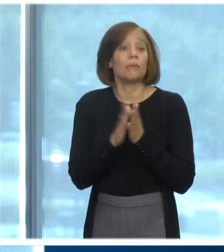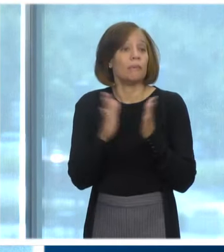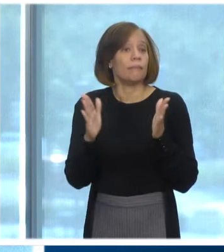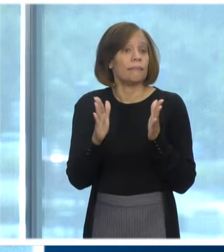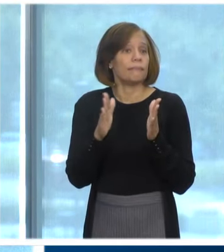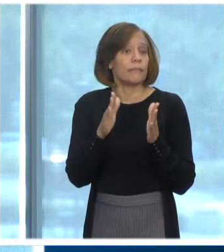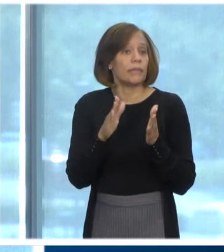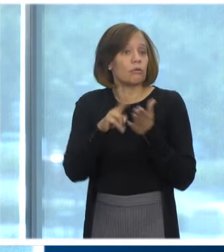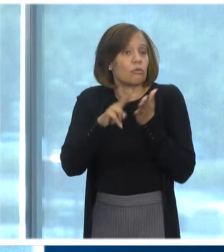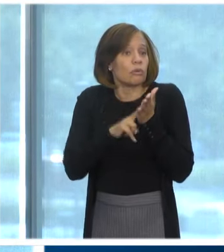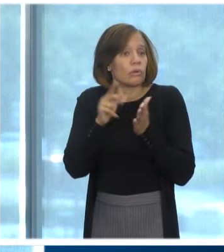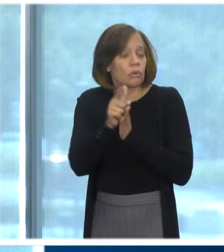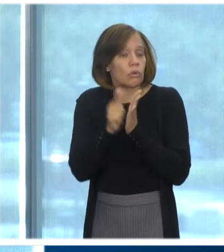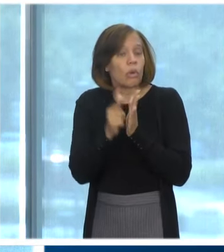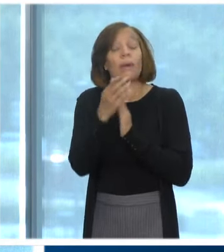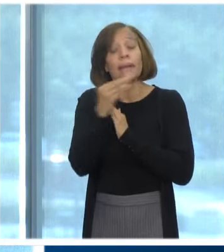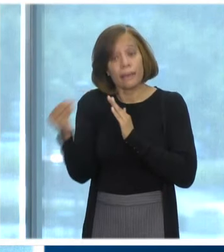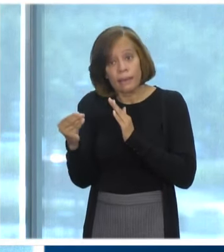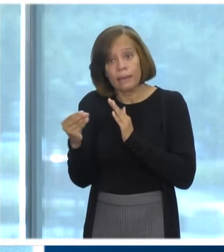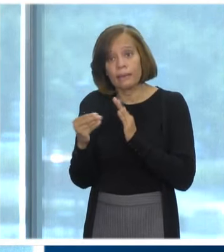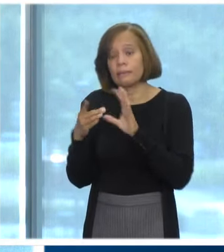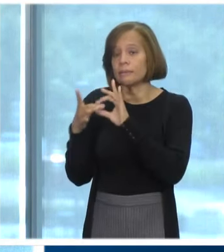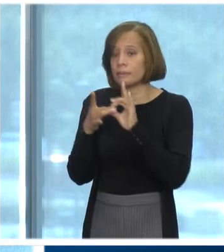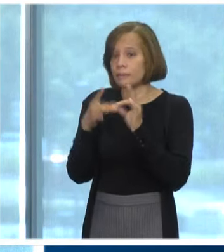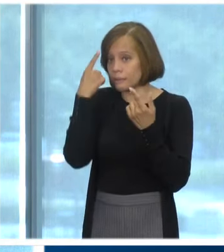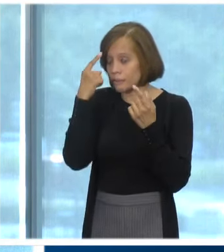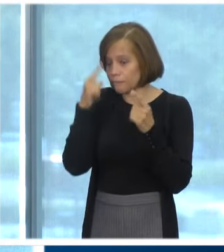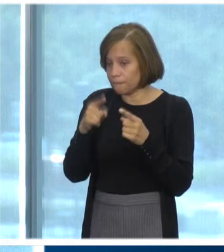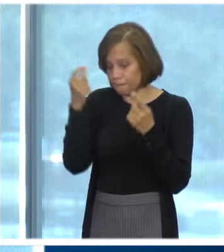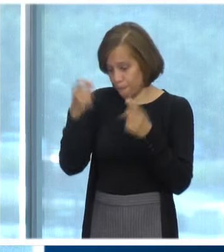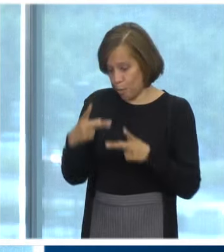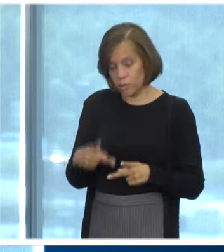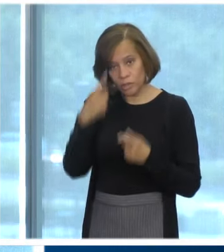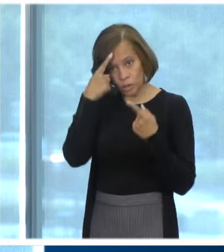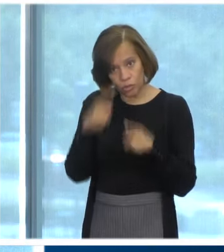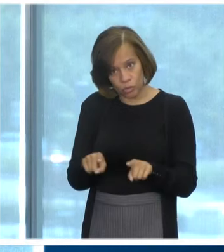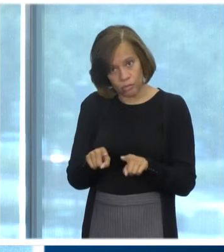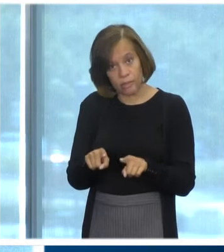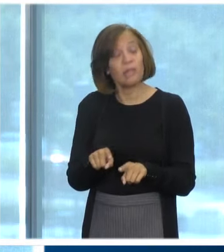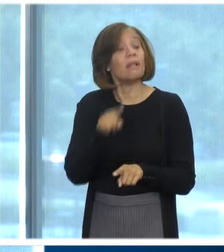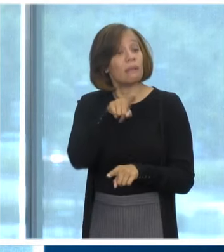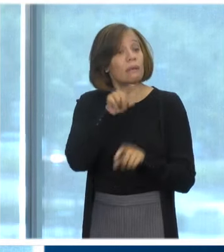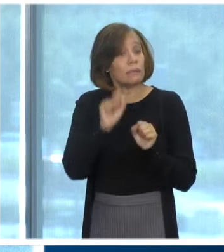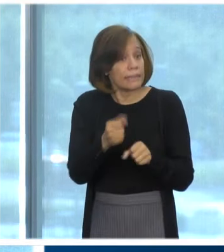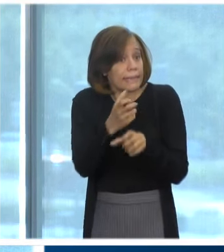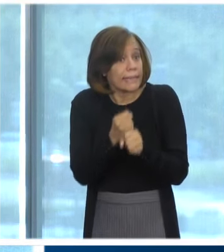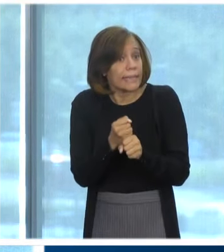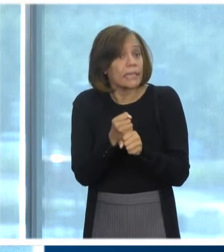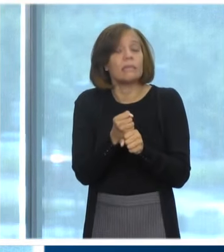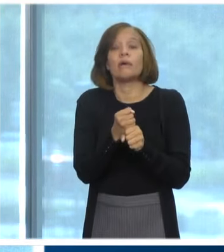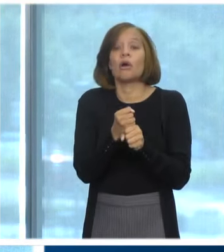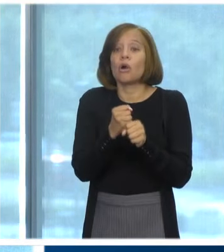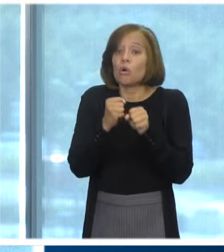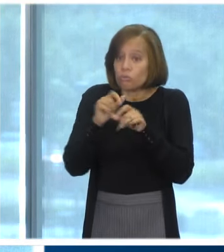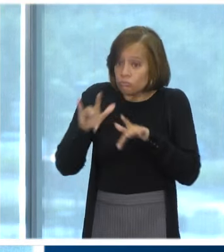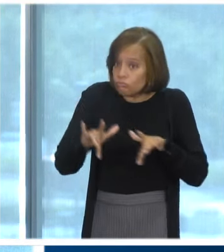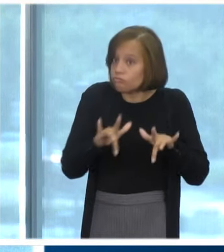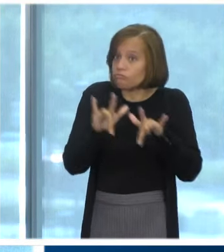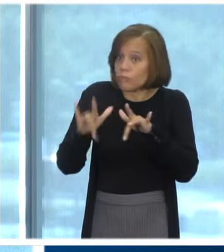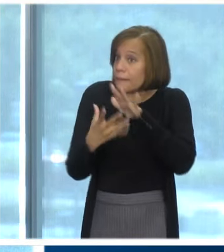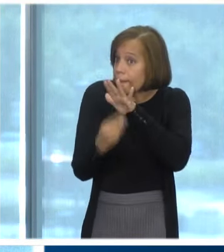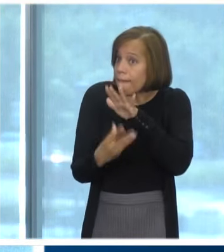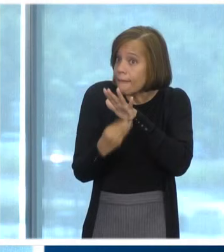by virtue of the collective bargaining agreement, to receive a recorded copy of every interview that has taken place